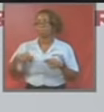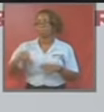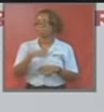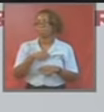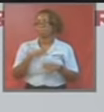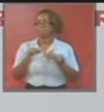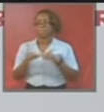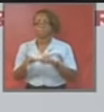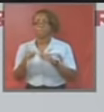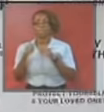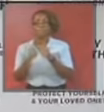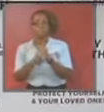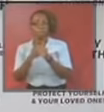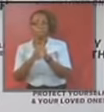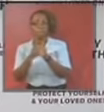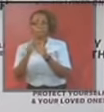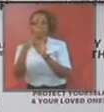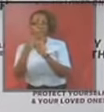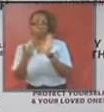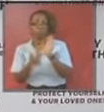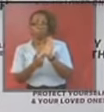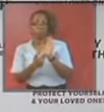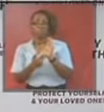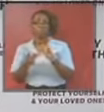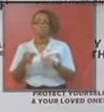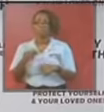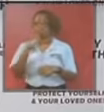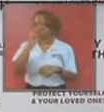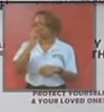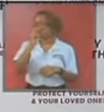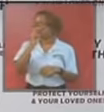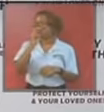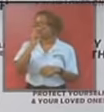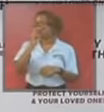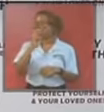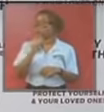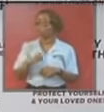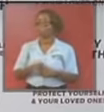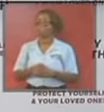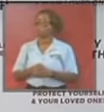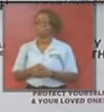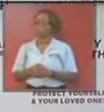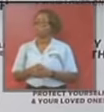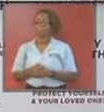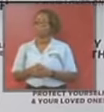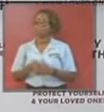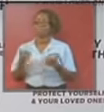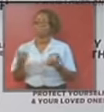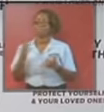suit. Okay. Thank you. And we go with final question from CNC3, please.